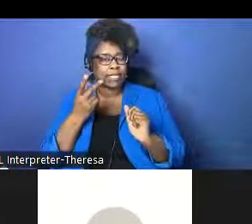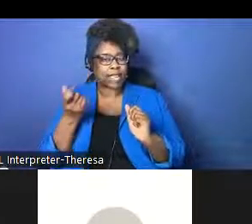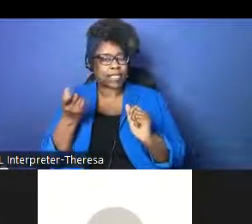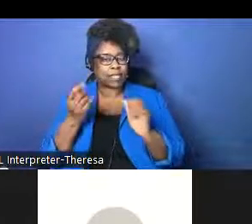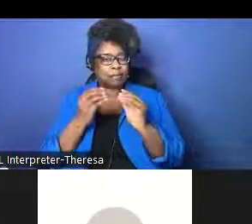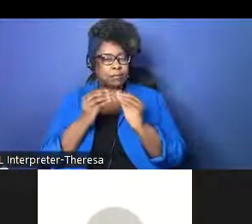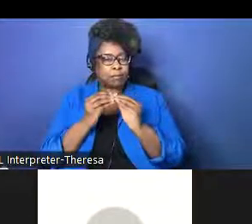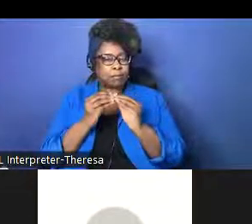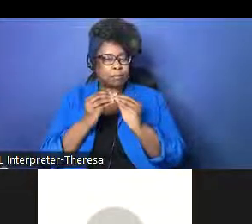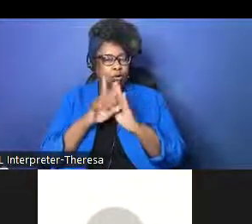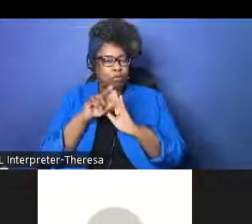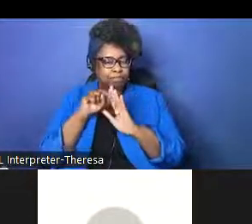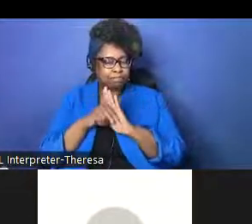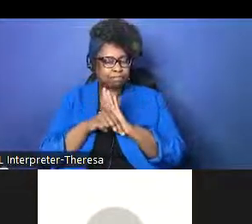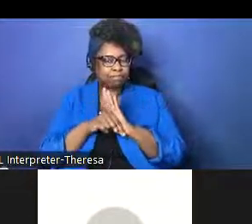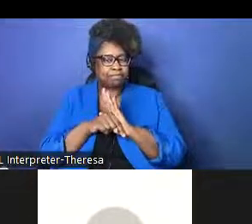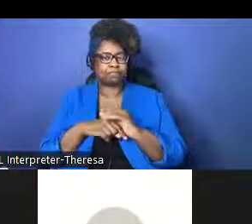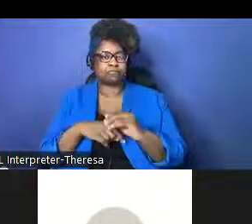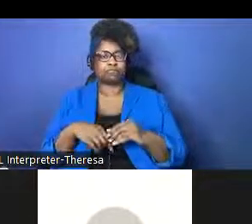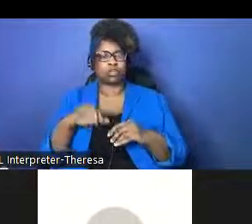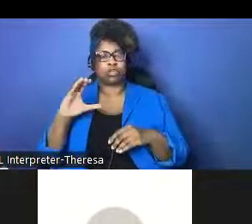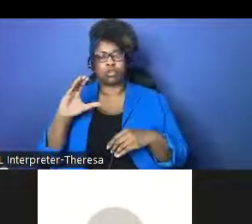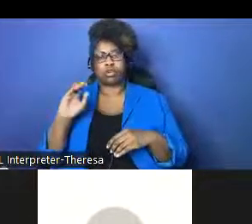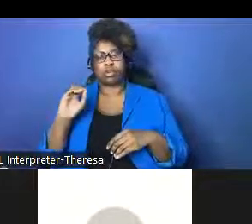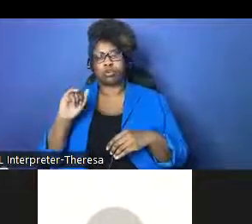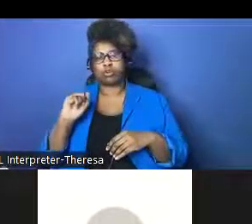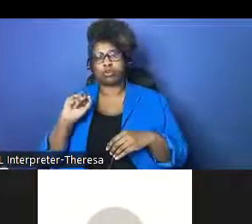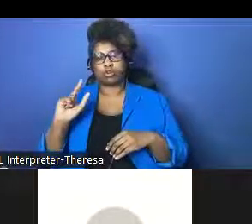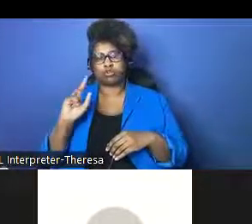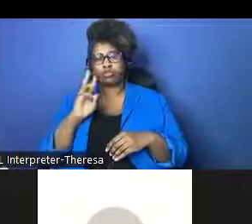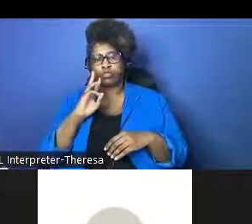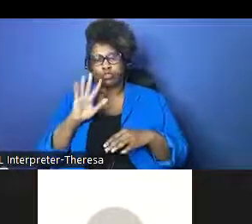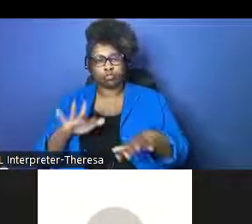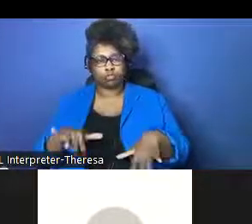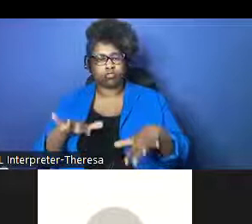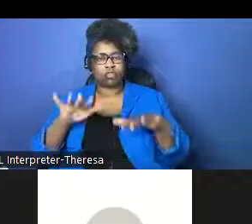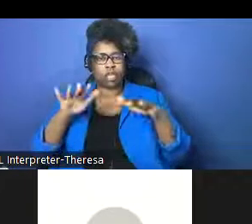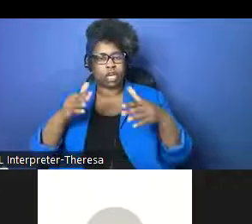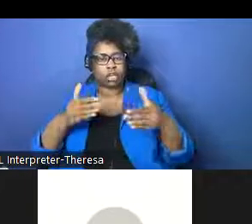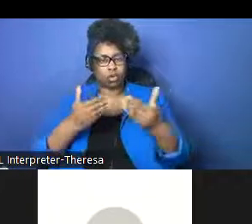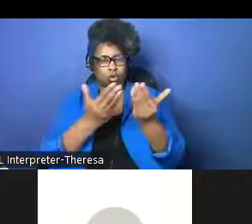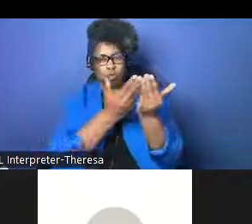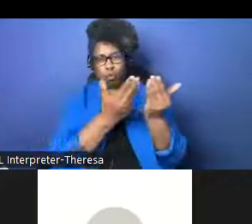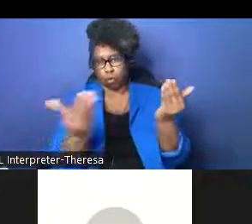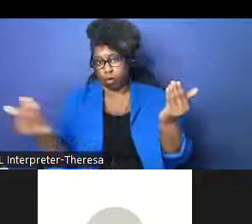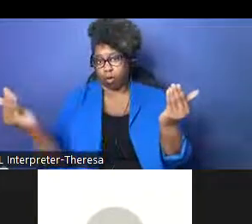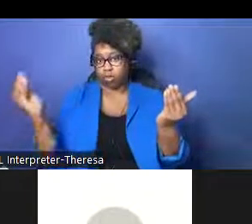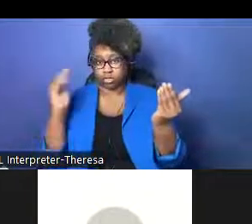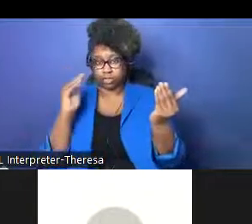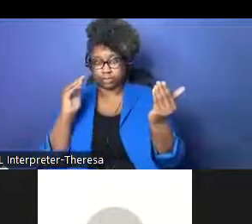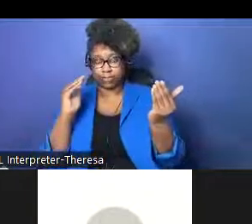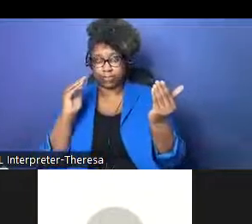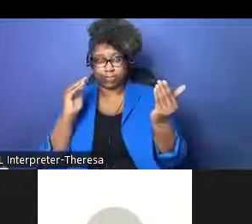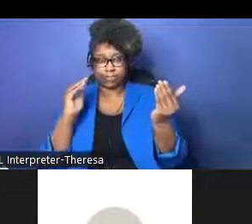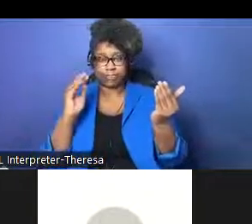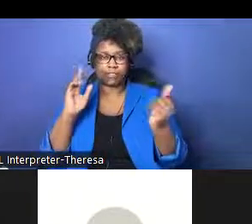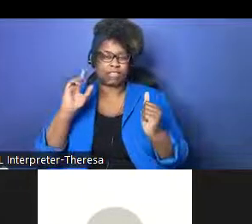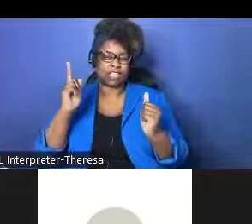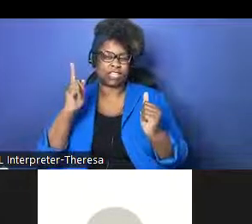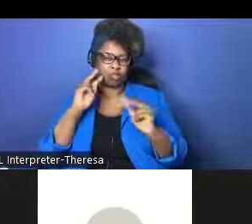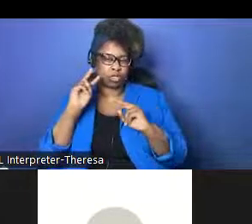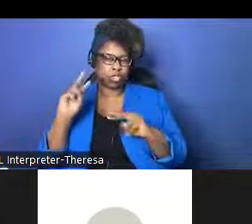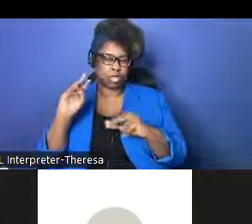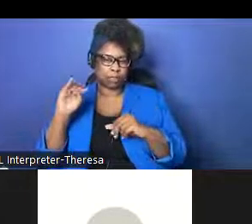intensive. We can see things like coastal flood walls that could potentially be going up. And as we look at the map later, I